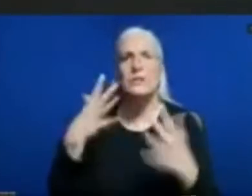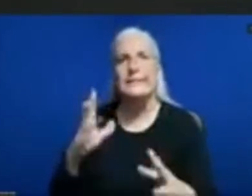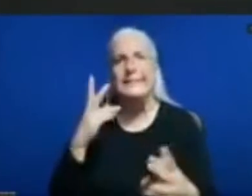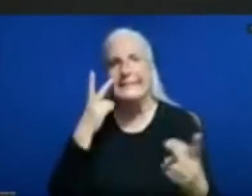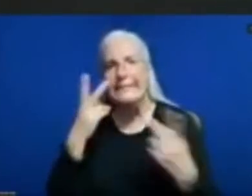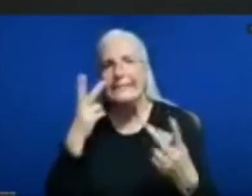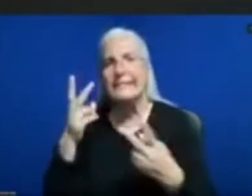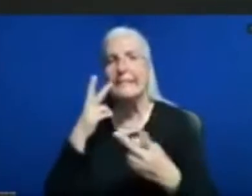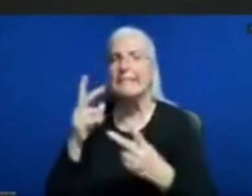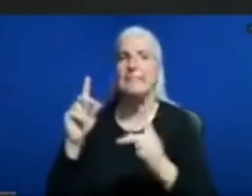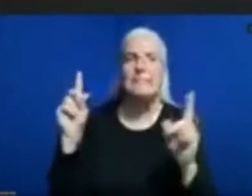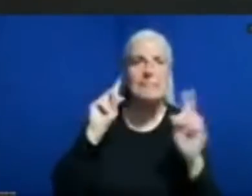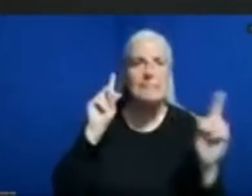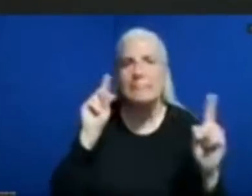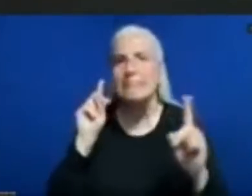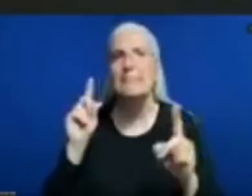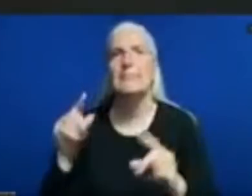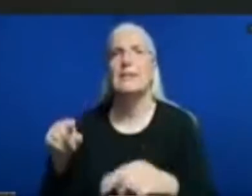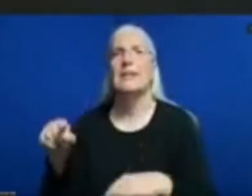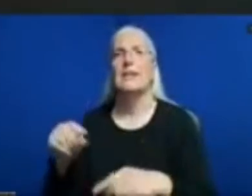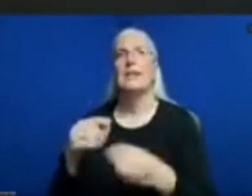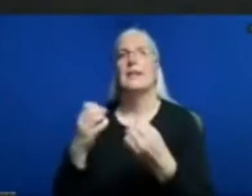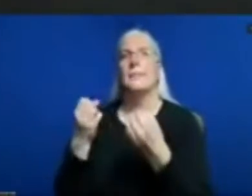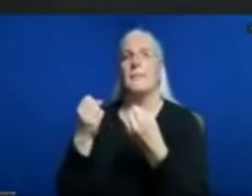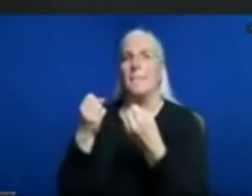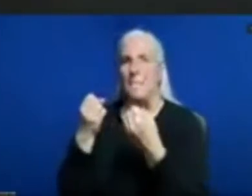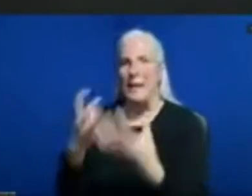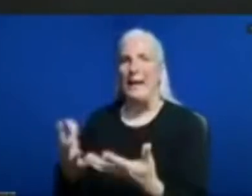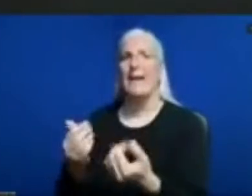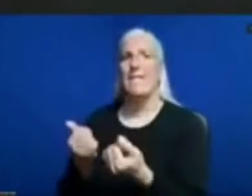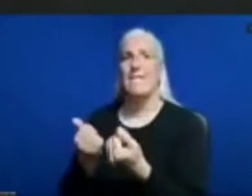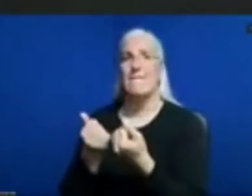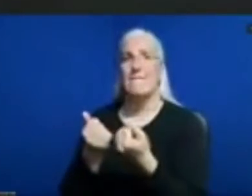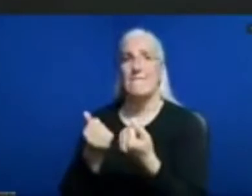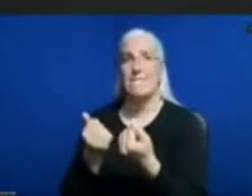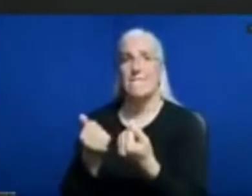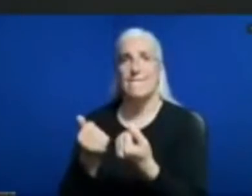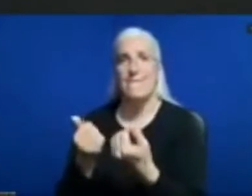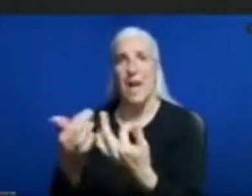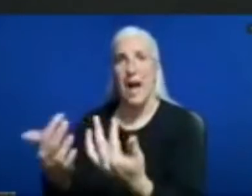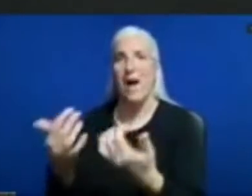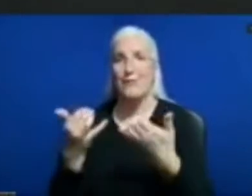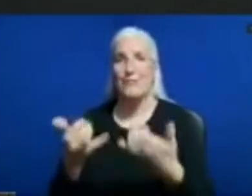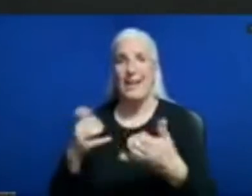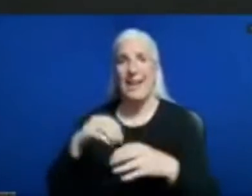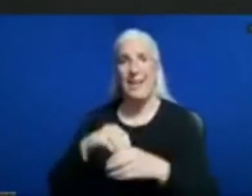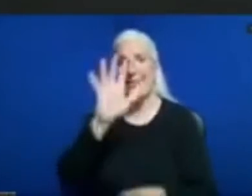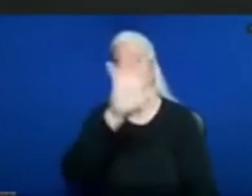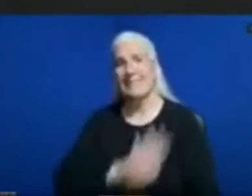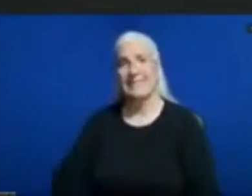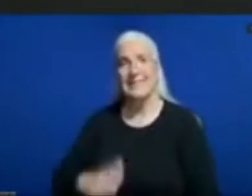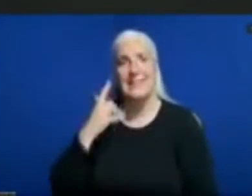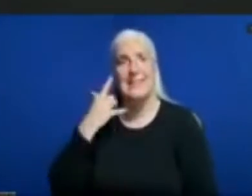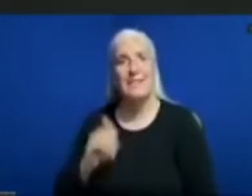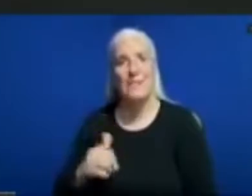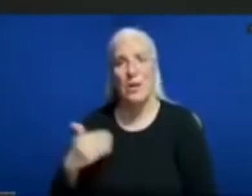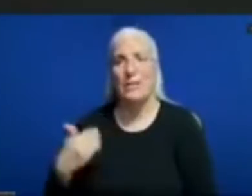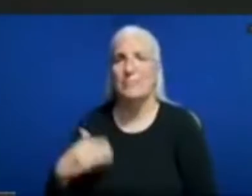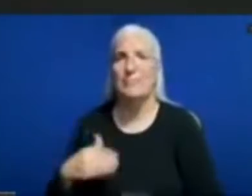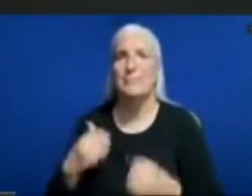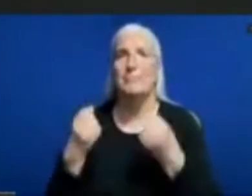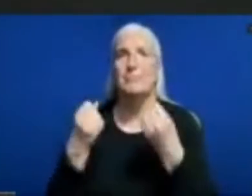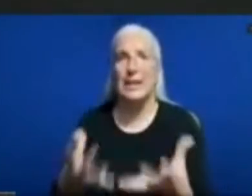have numerous large fires burning concurrently in California. While the Dixie Fire, unfortunately, is the largest fire in the